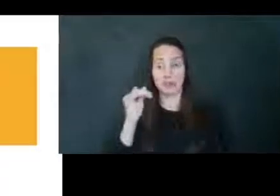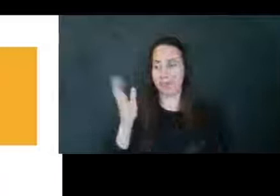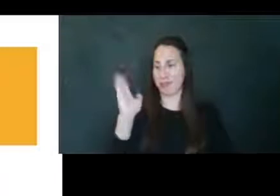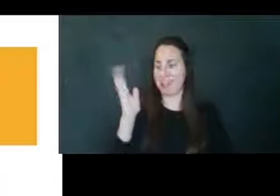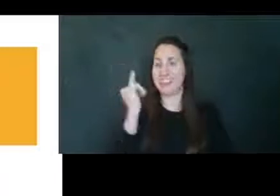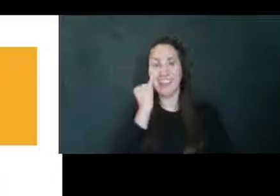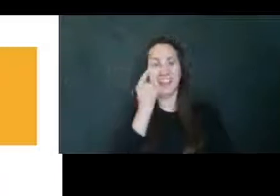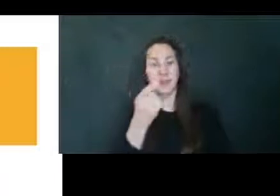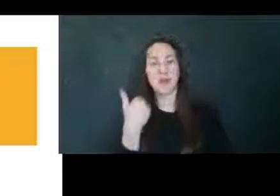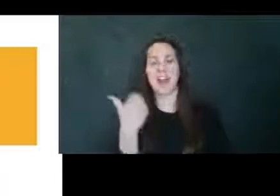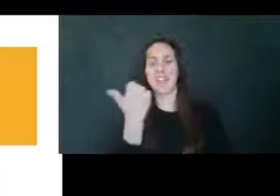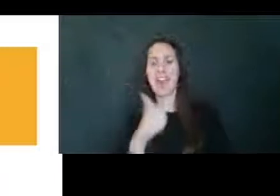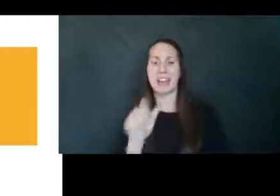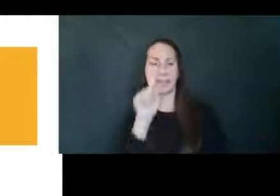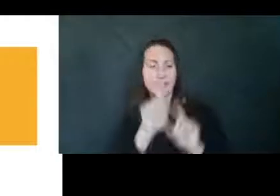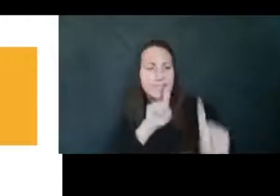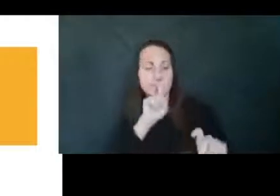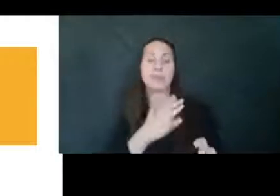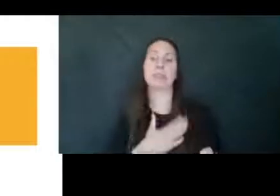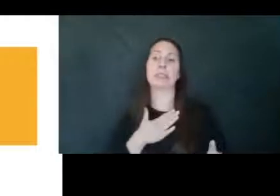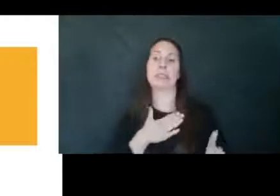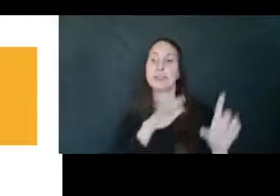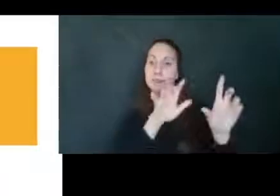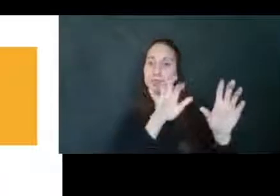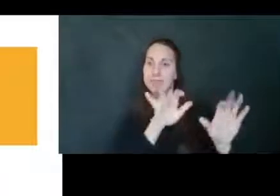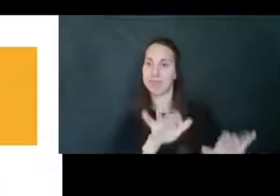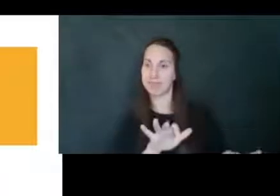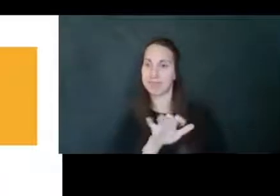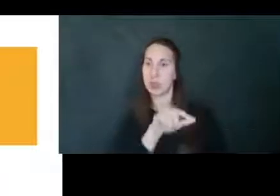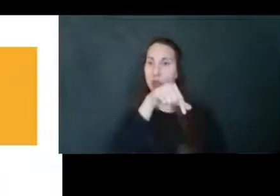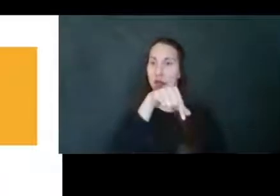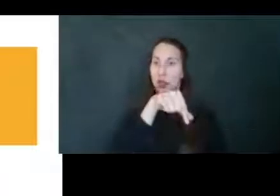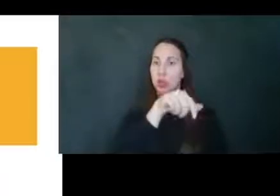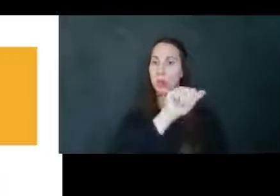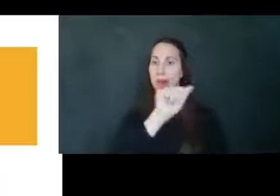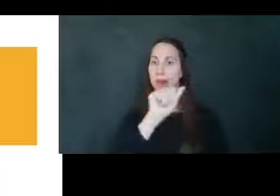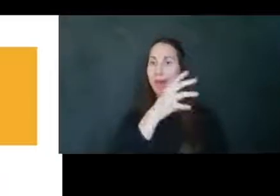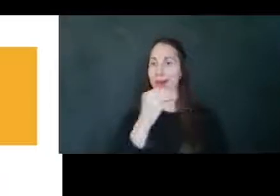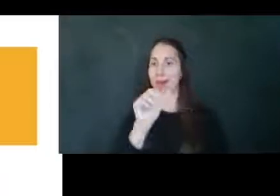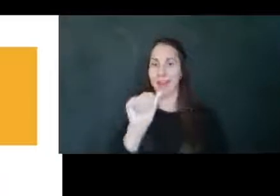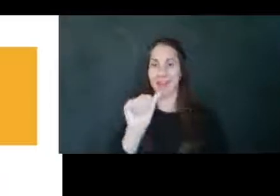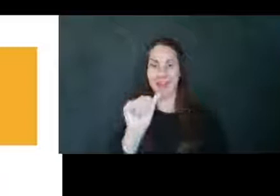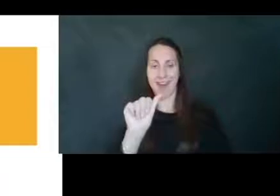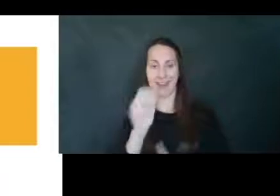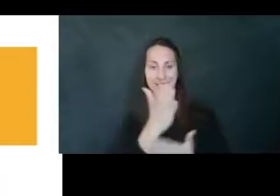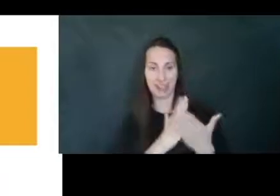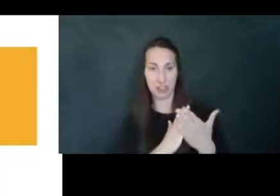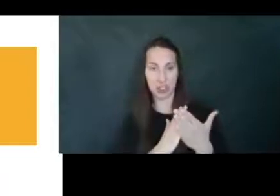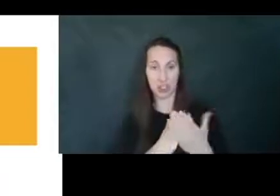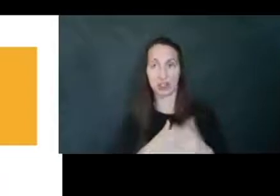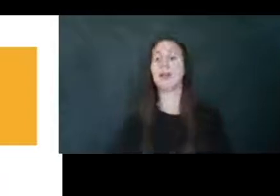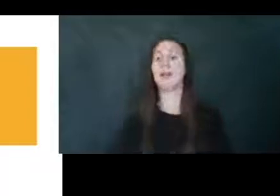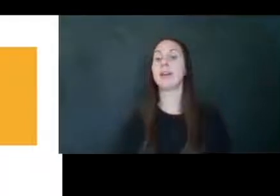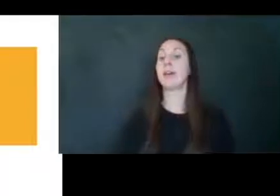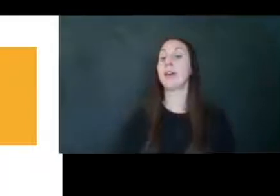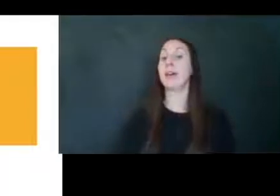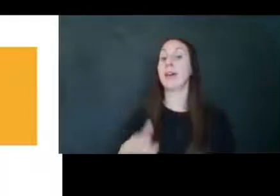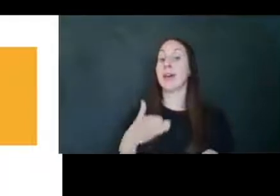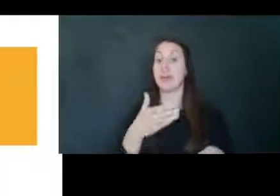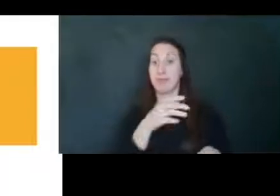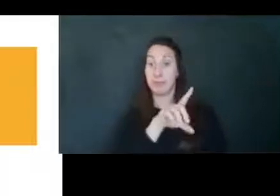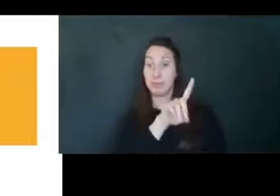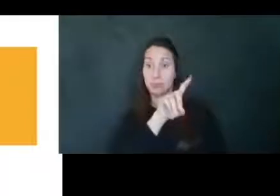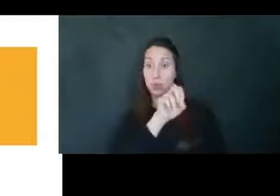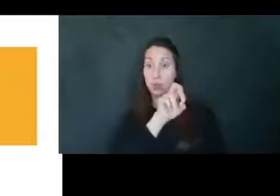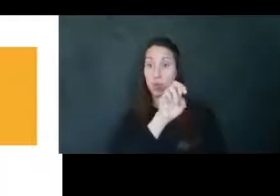and answer section. I will come back to introduce Sally when Dorsey is done. We will address all the questions